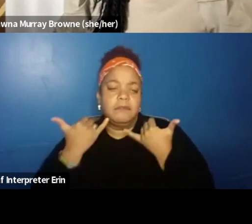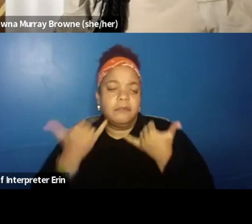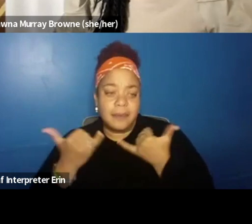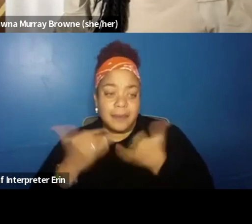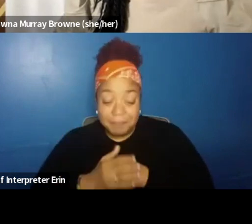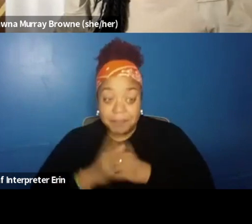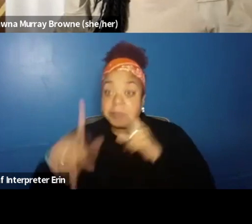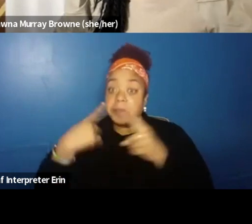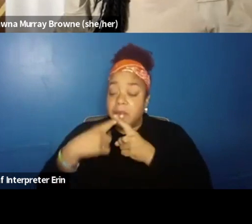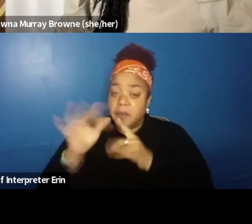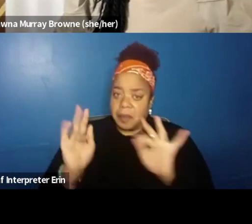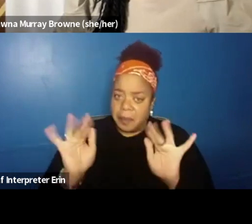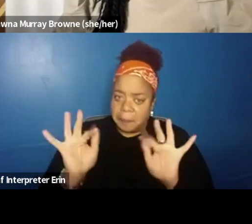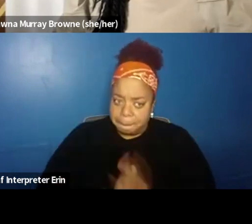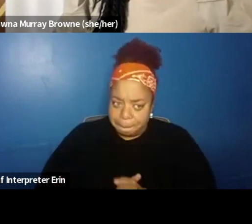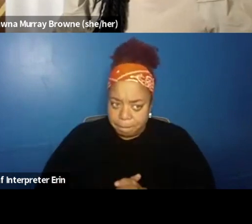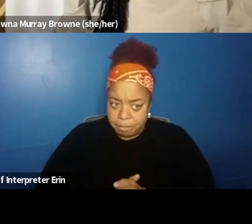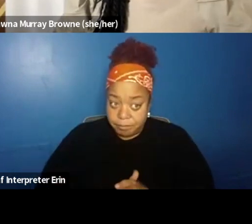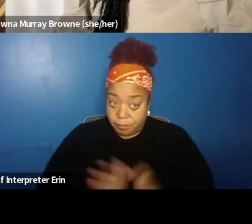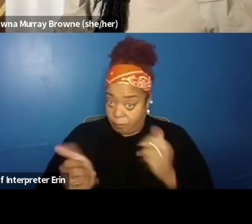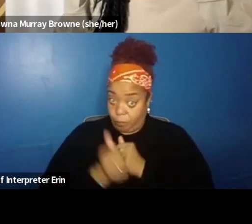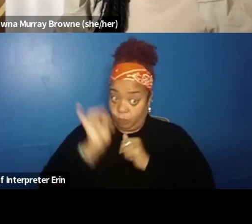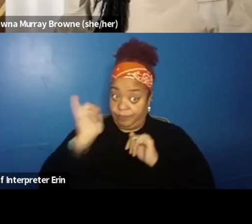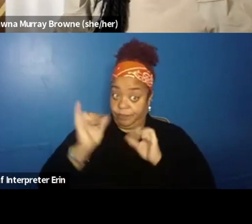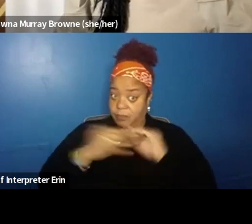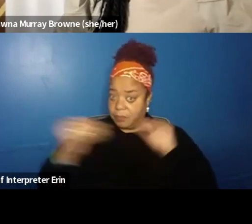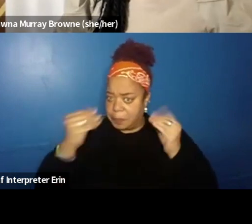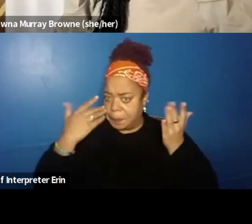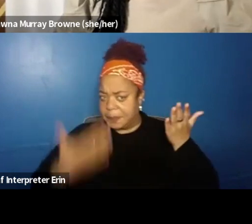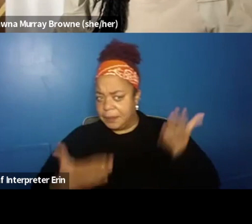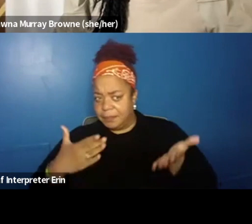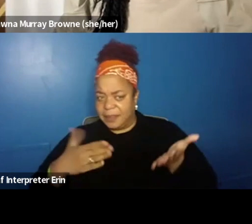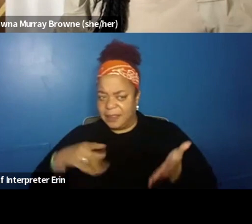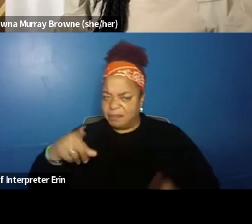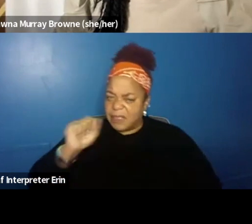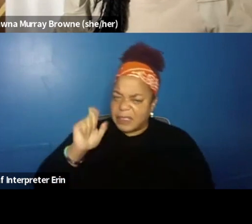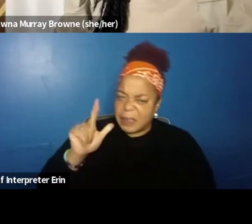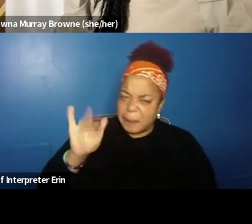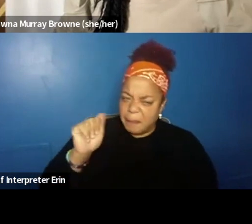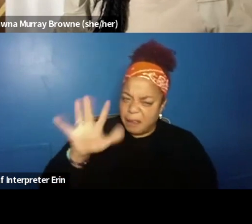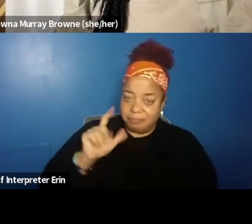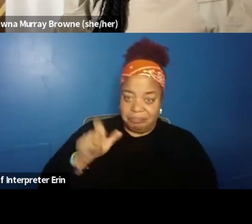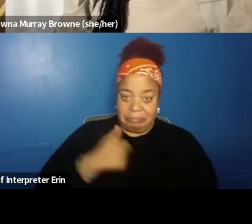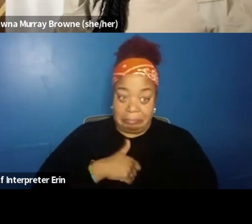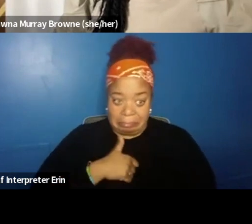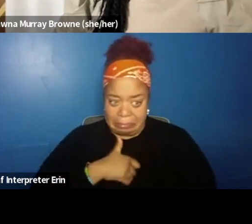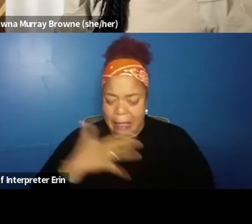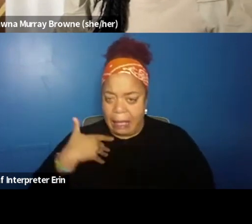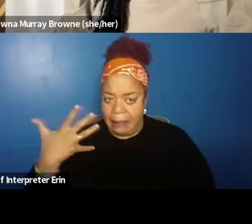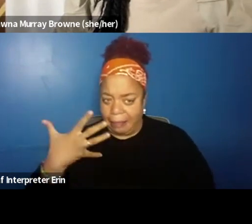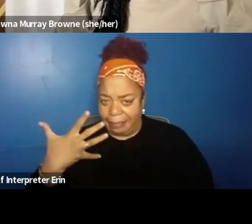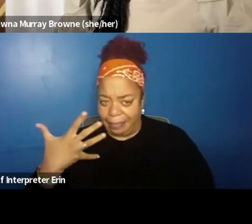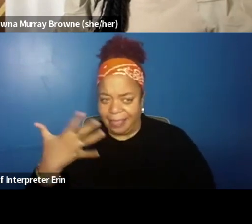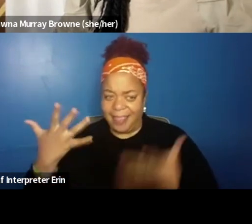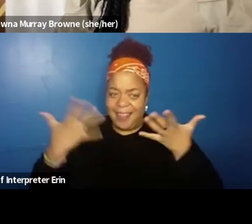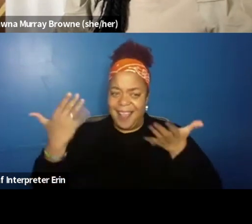with that, maybe Selima, could you, apologies, as I am again